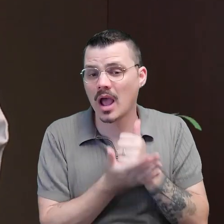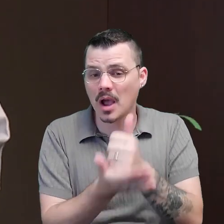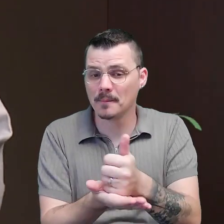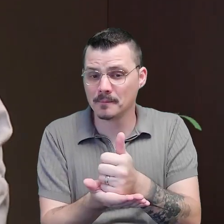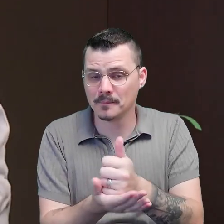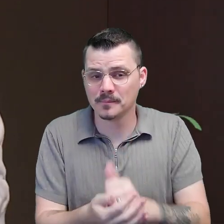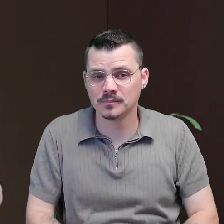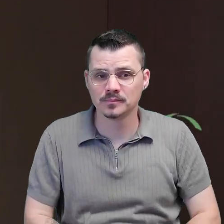helpful.